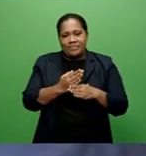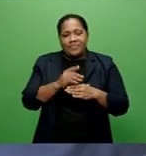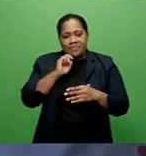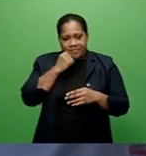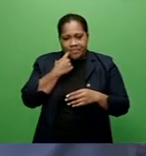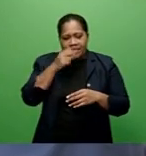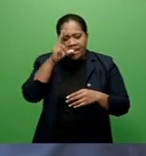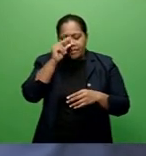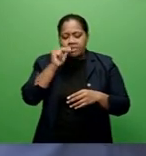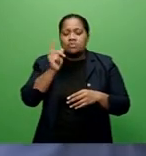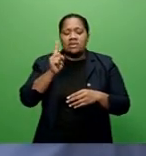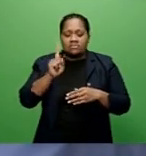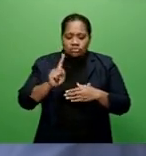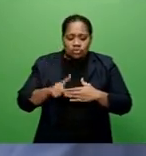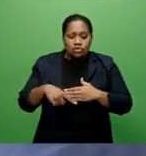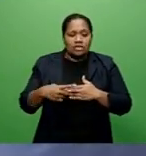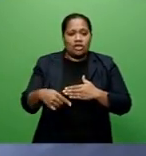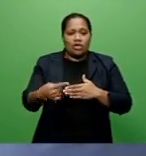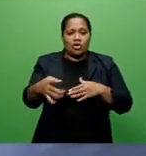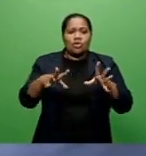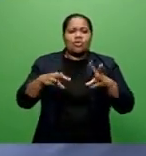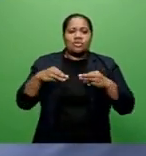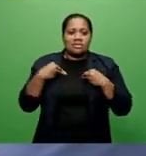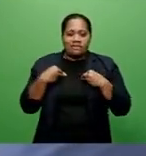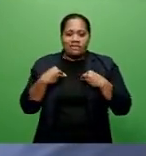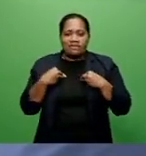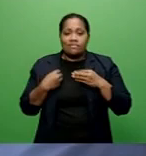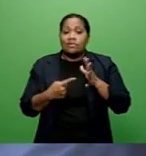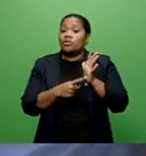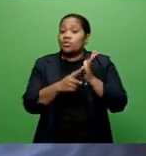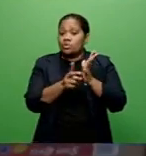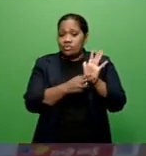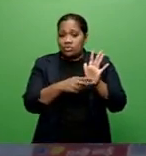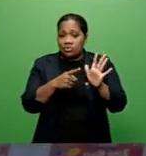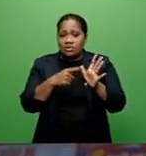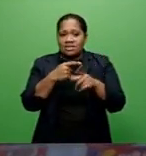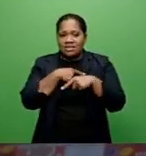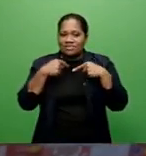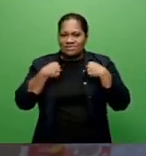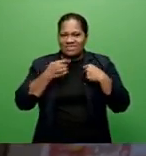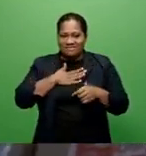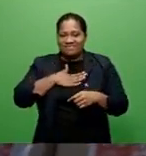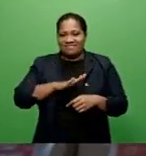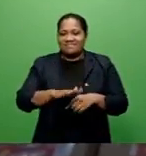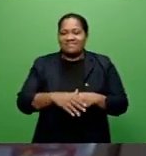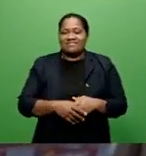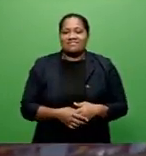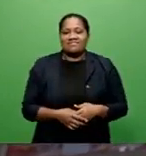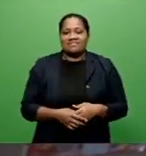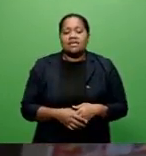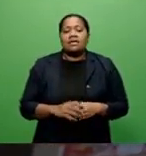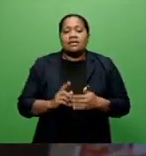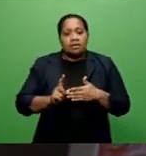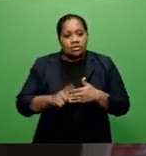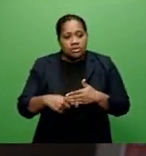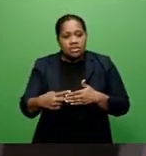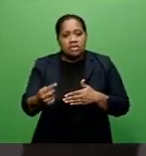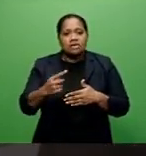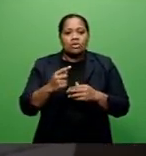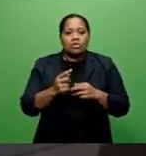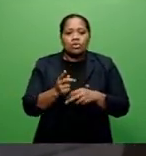to continue receiving the tuna that we require and continue to